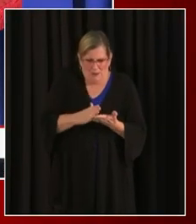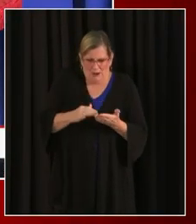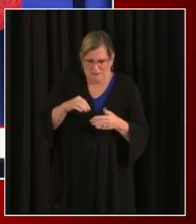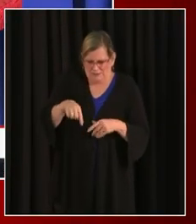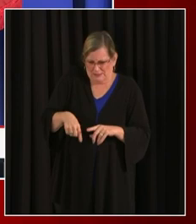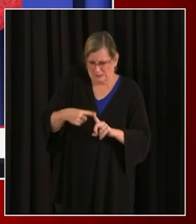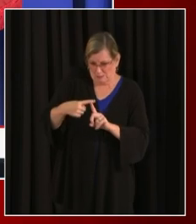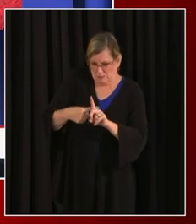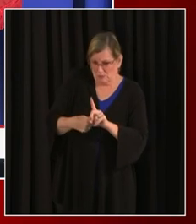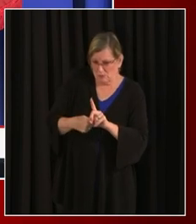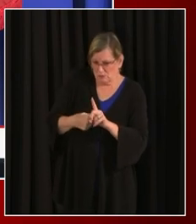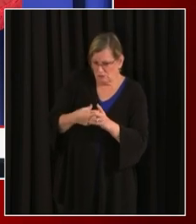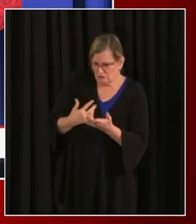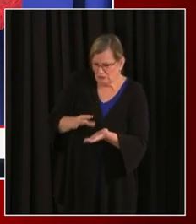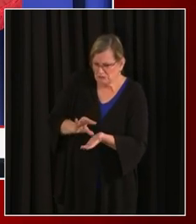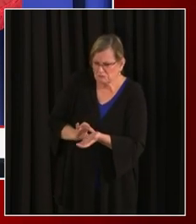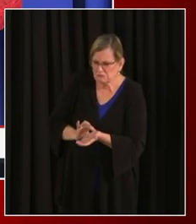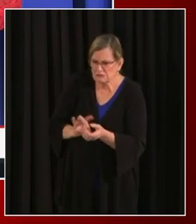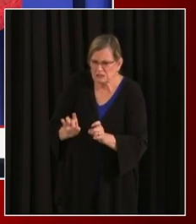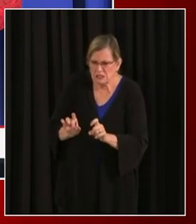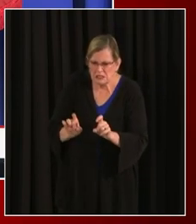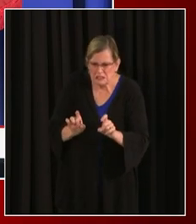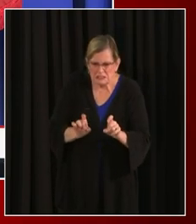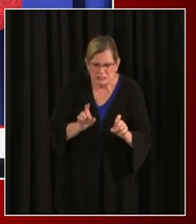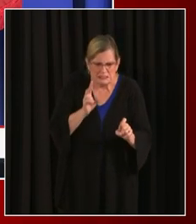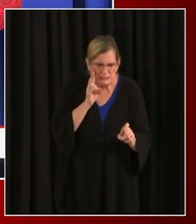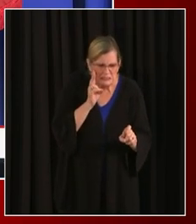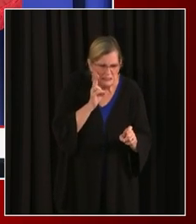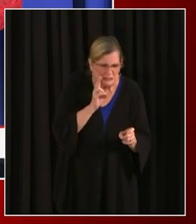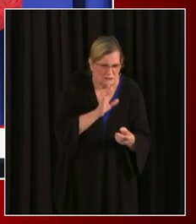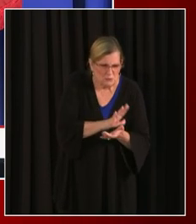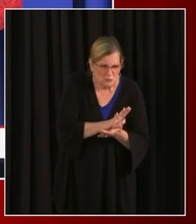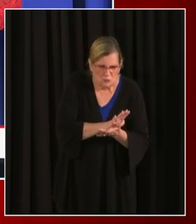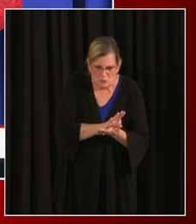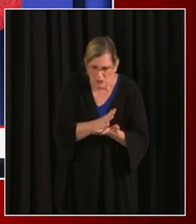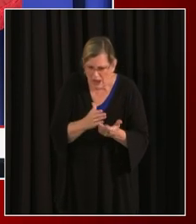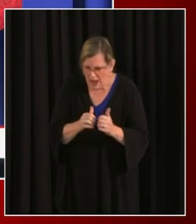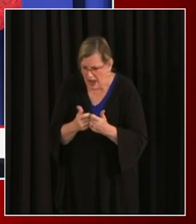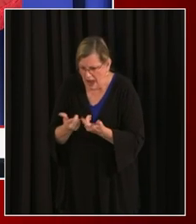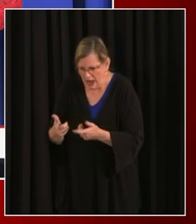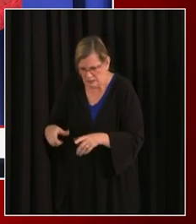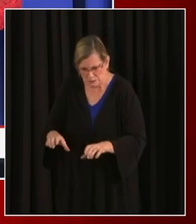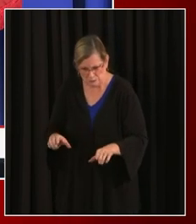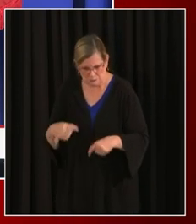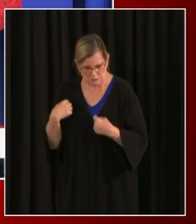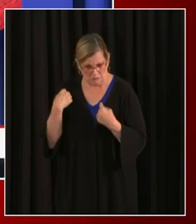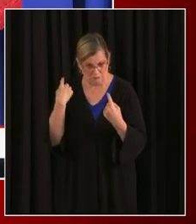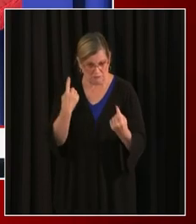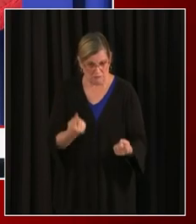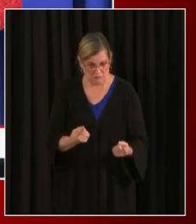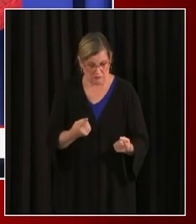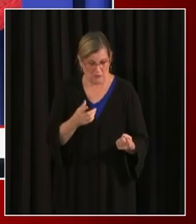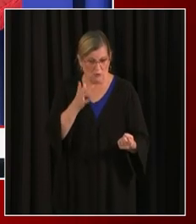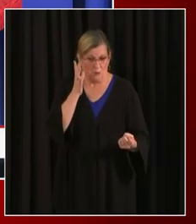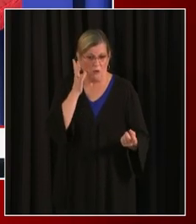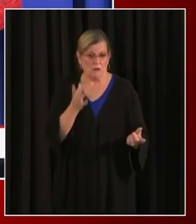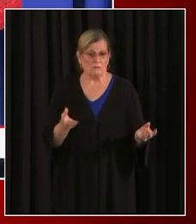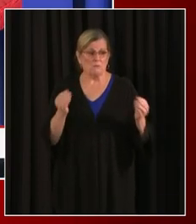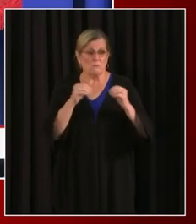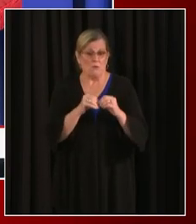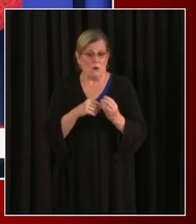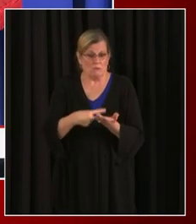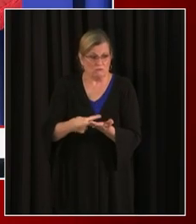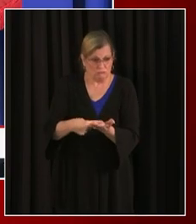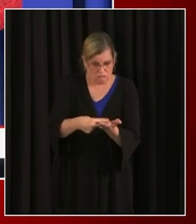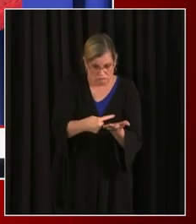we would check in with schools to see what they're finding so far. And then we will hear from the Chancellor about